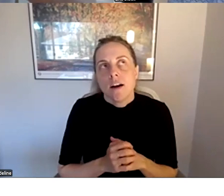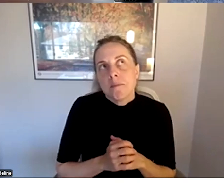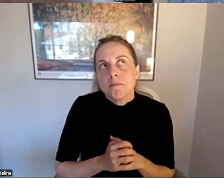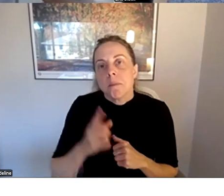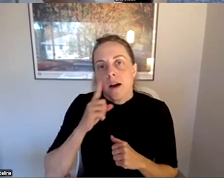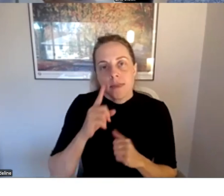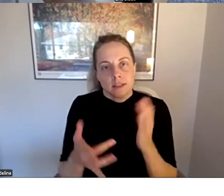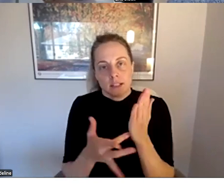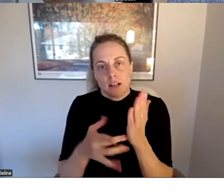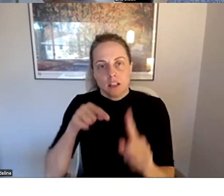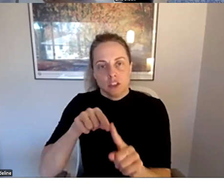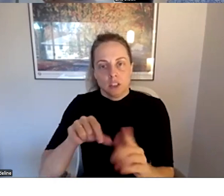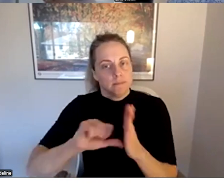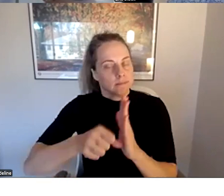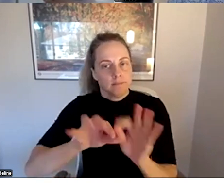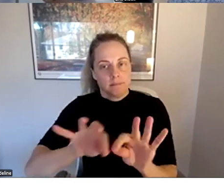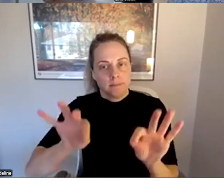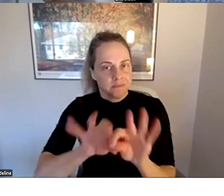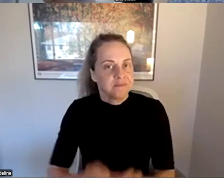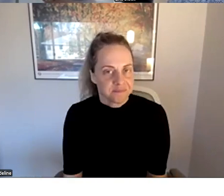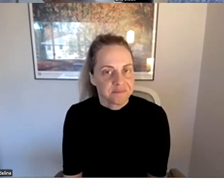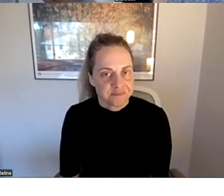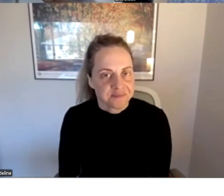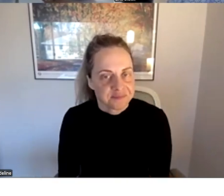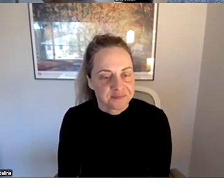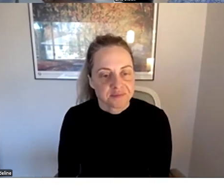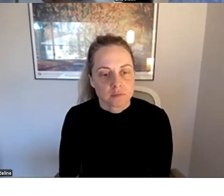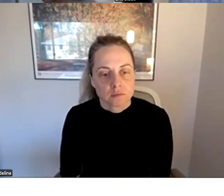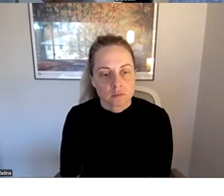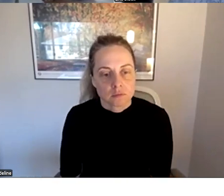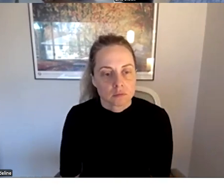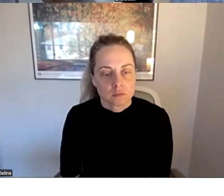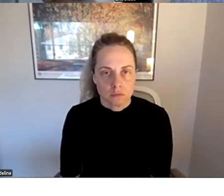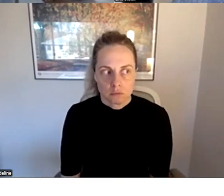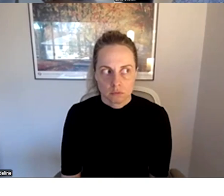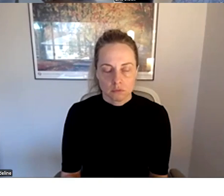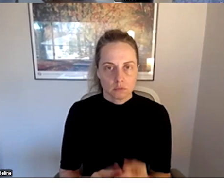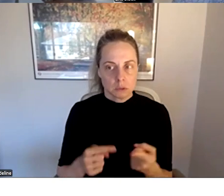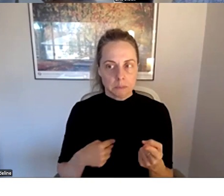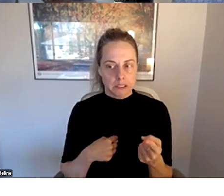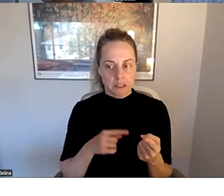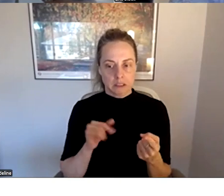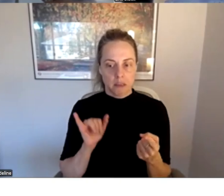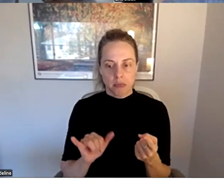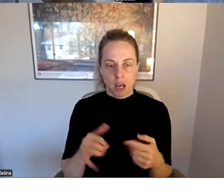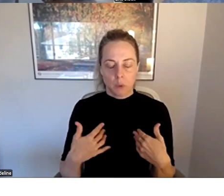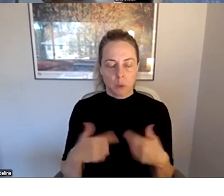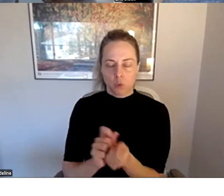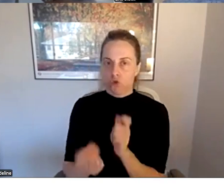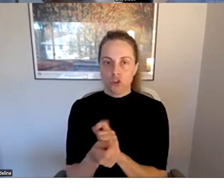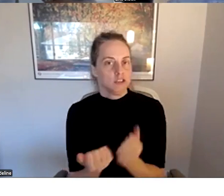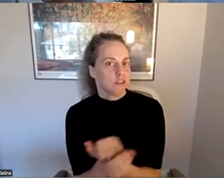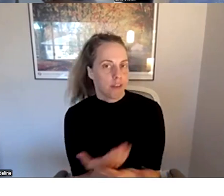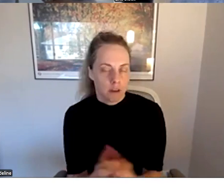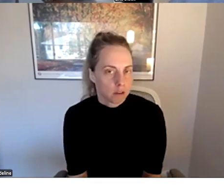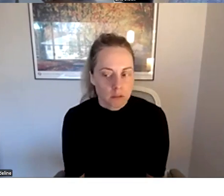key. And there are, that to me is just game changing. One of the things that we were